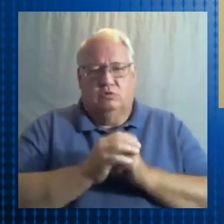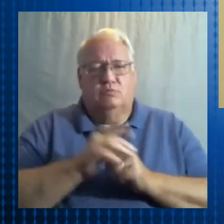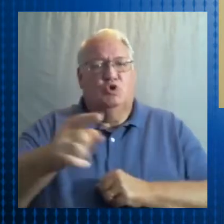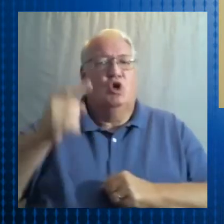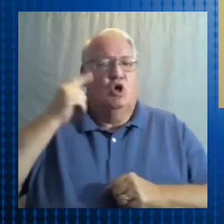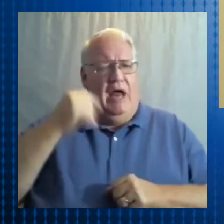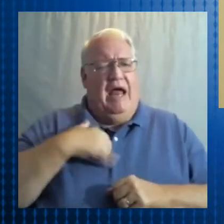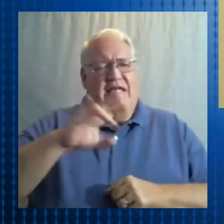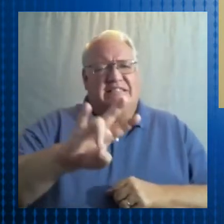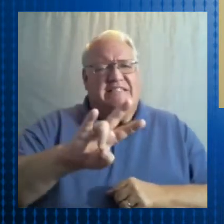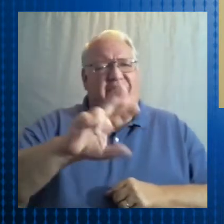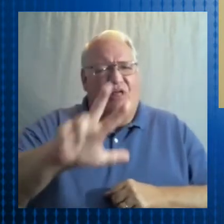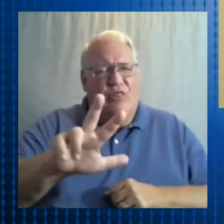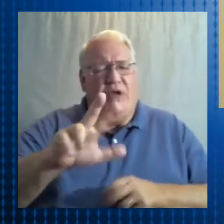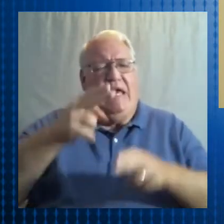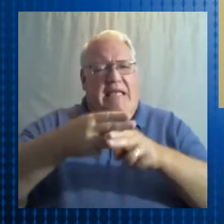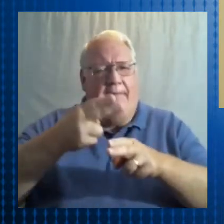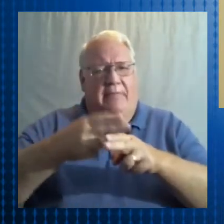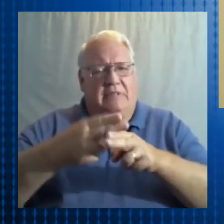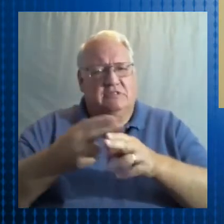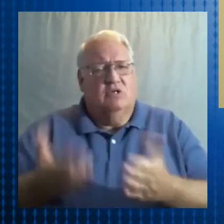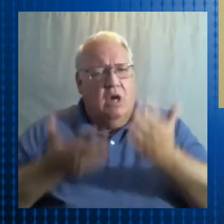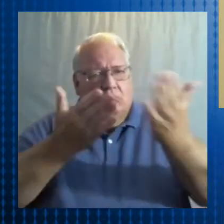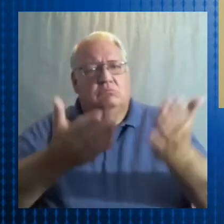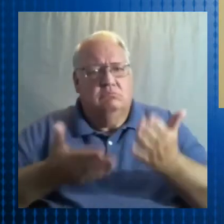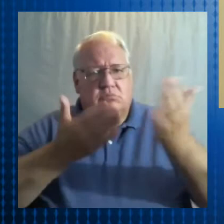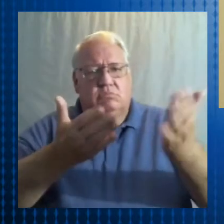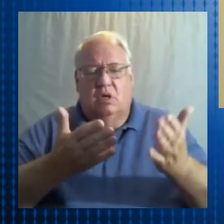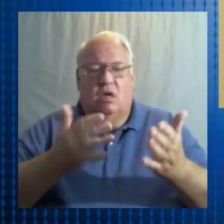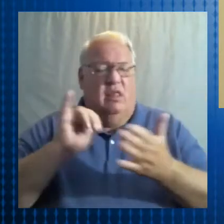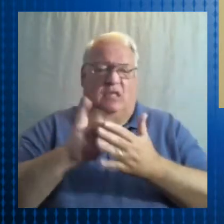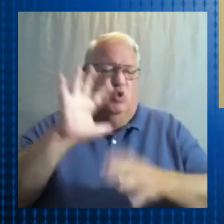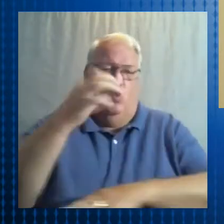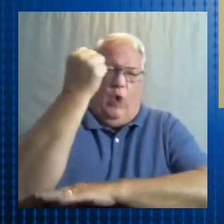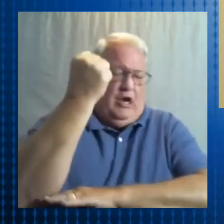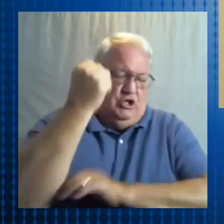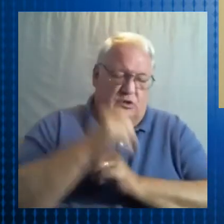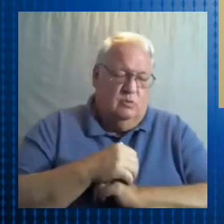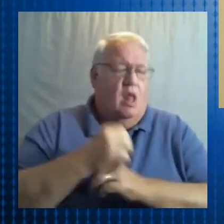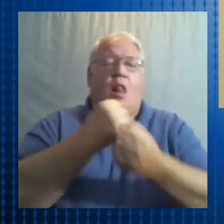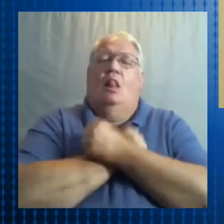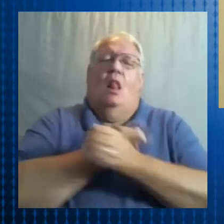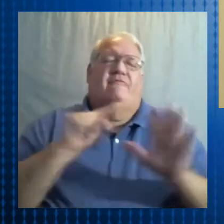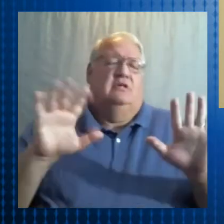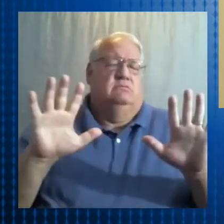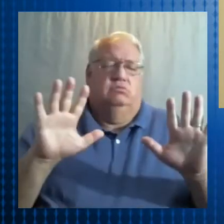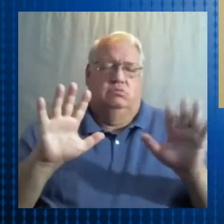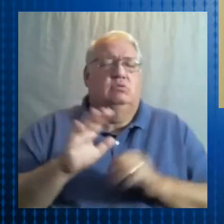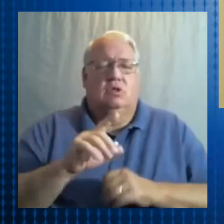had 73 nominations this year, which is an all-time record for us. We love it. There are